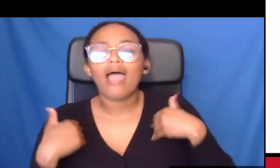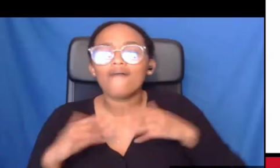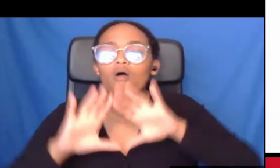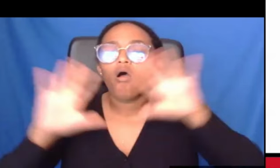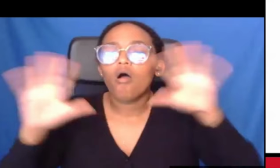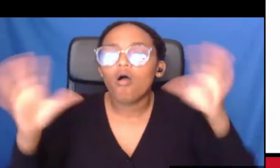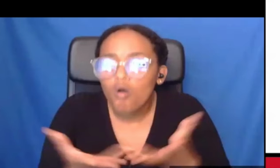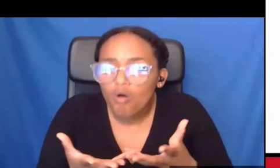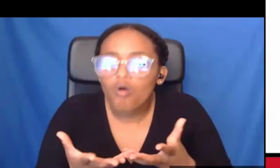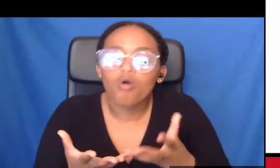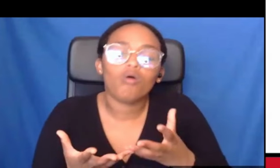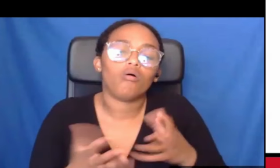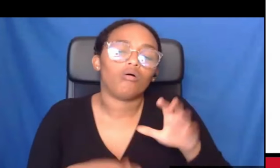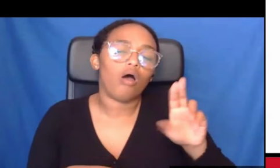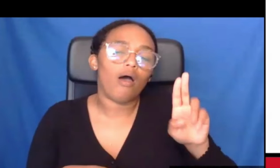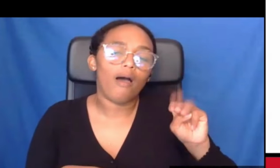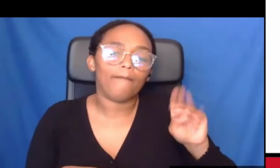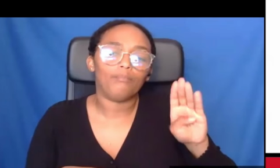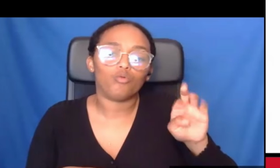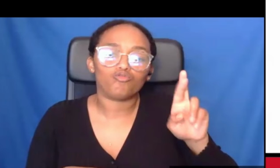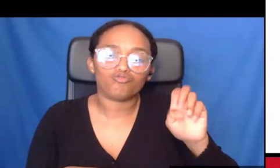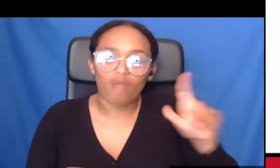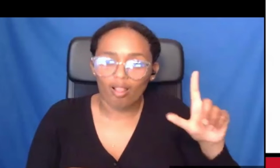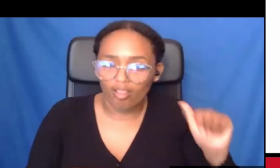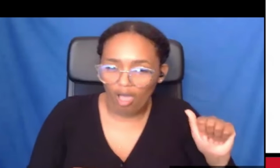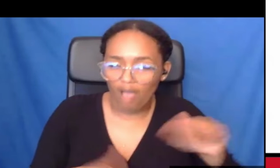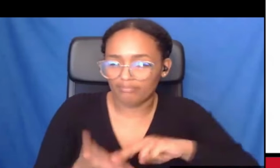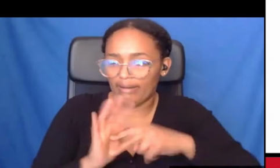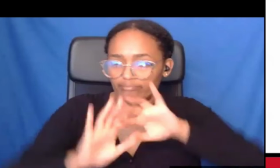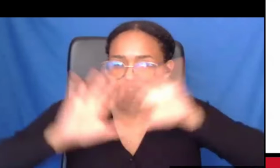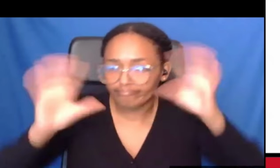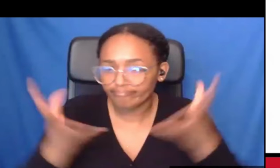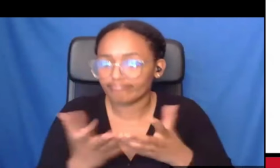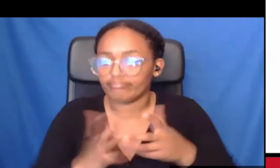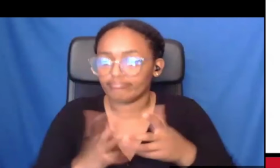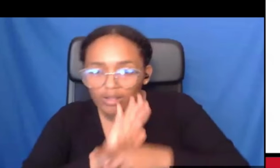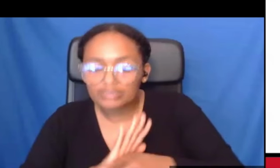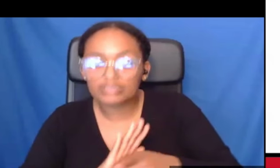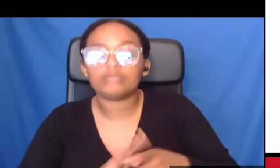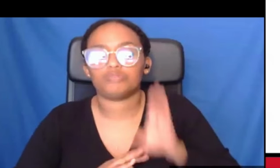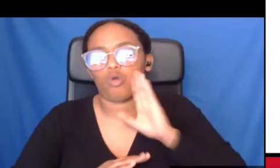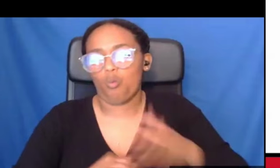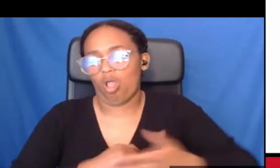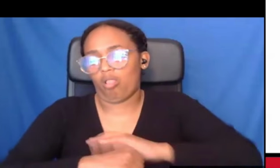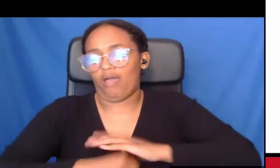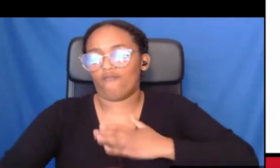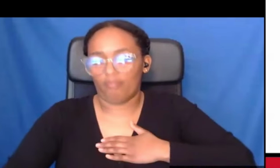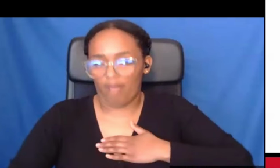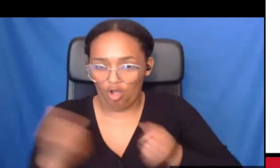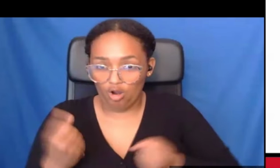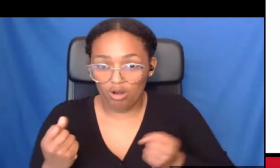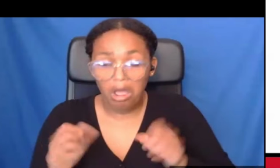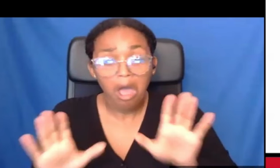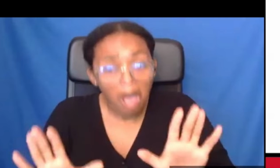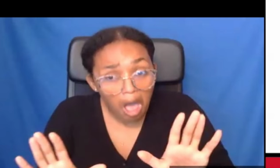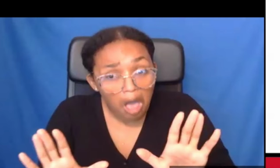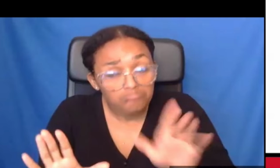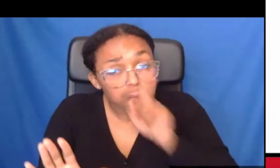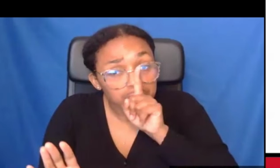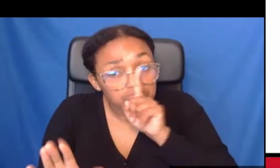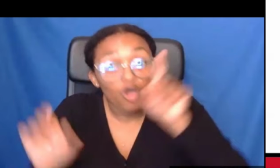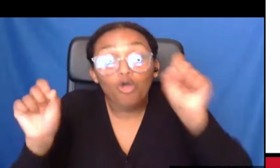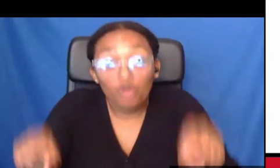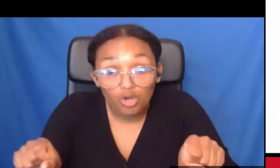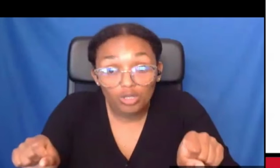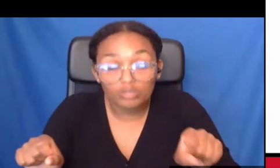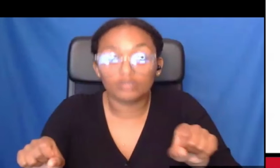2 million, so I'm okay. Maybe look at the language and make sure that that